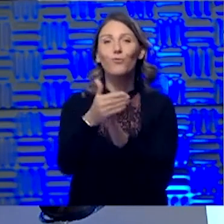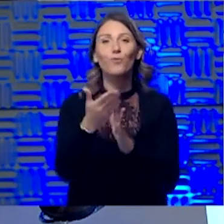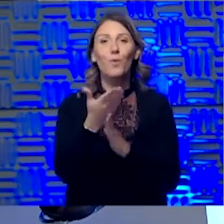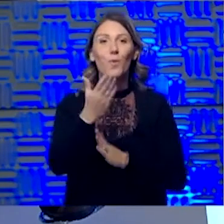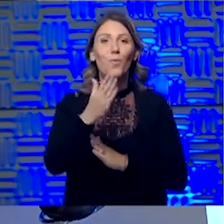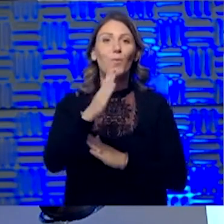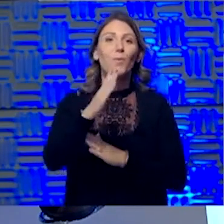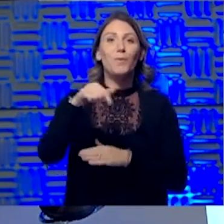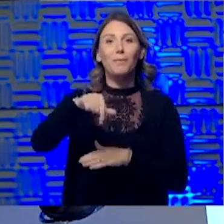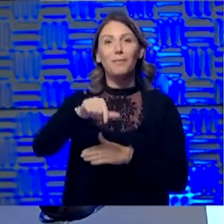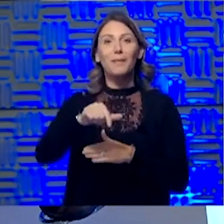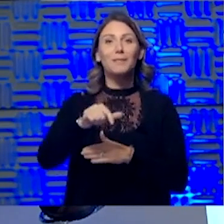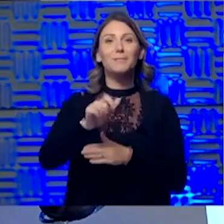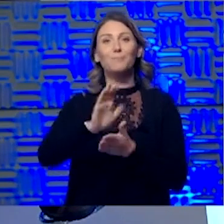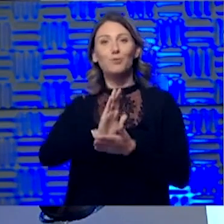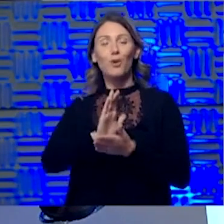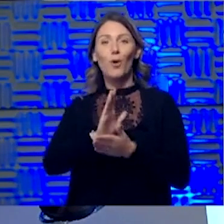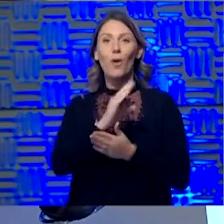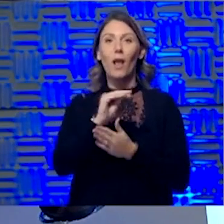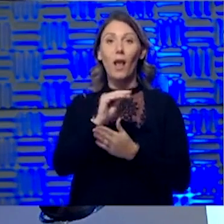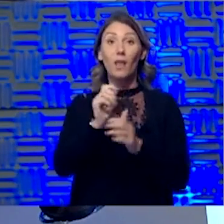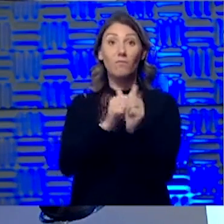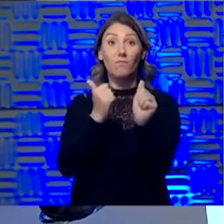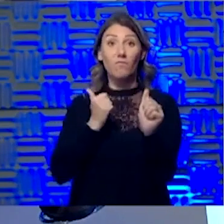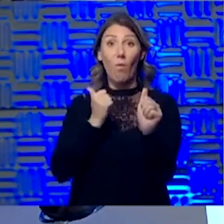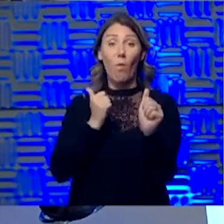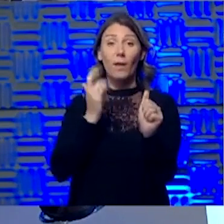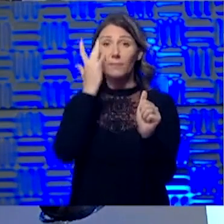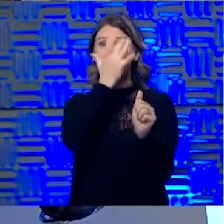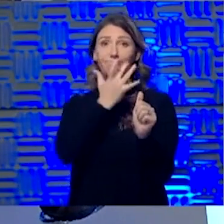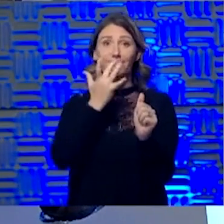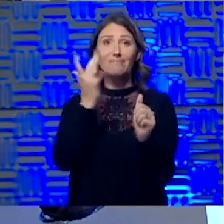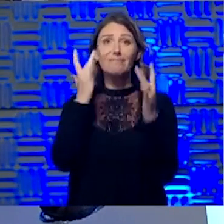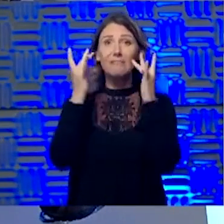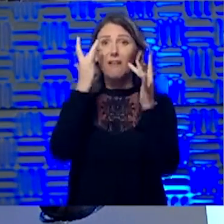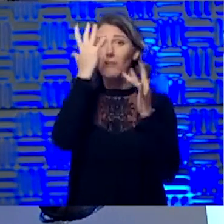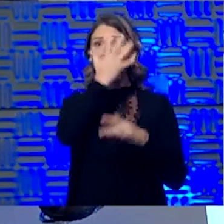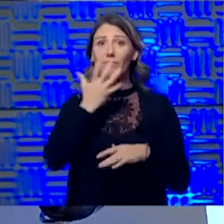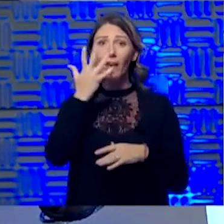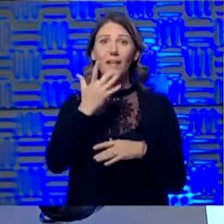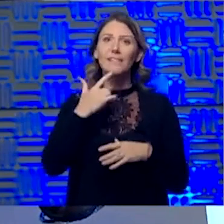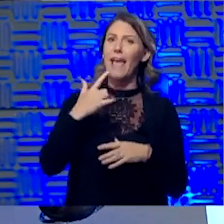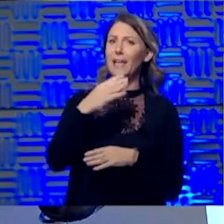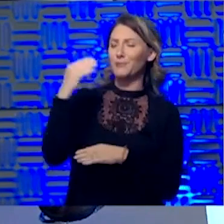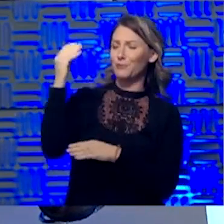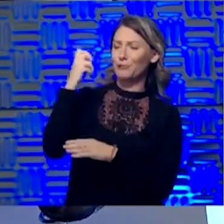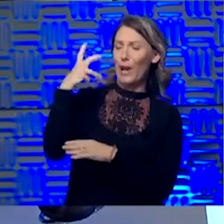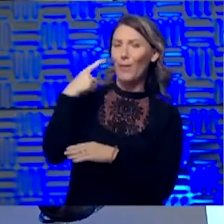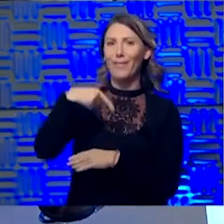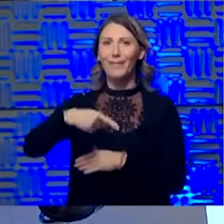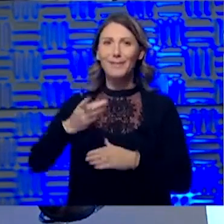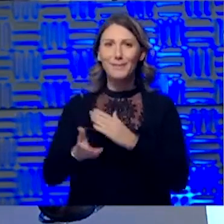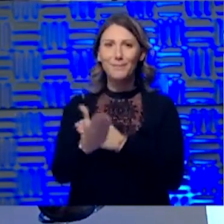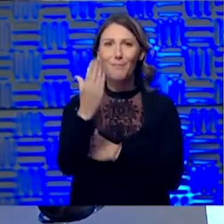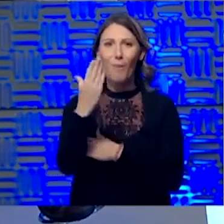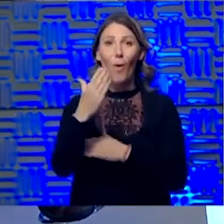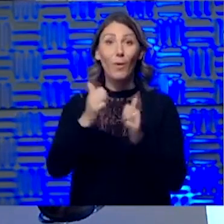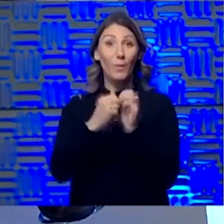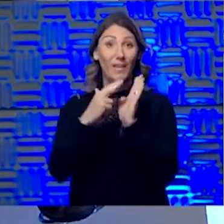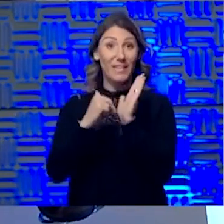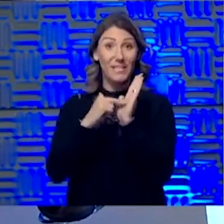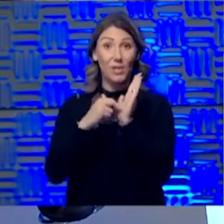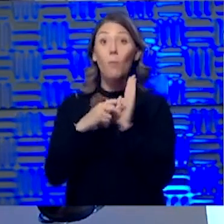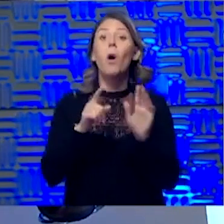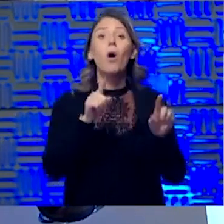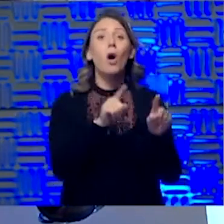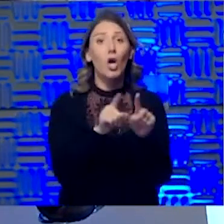and also avoiding touching our face. And I took a shower this morning just in case anybody wanted to know. With soap. With soap, and I washed my hair. We also wipe down.